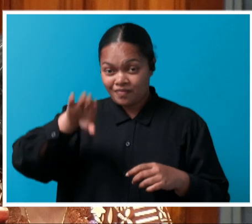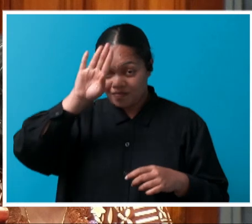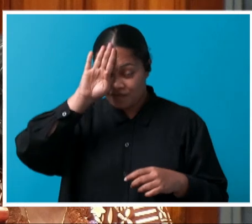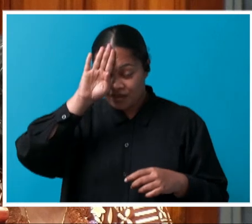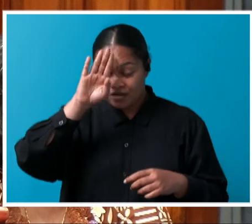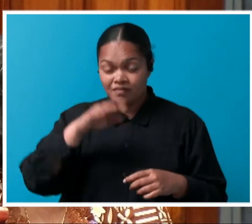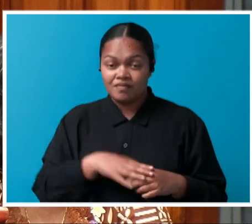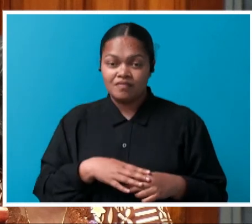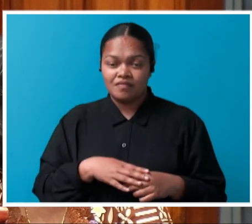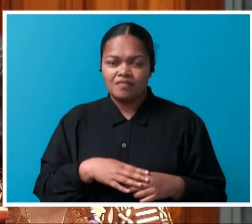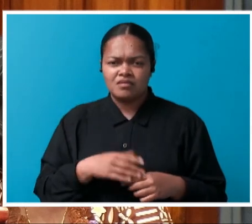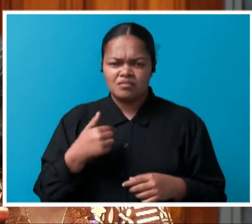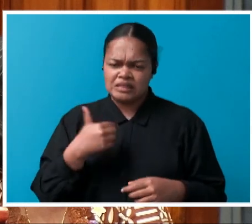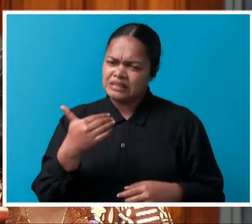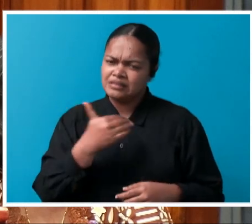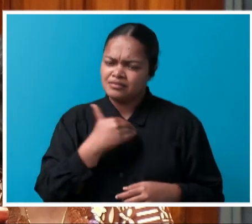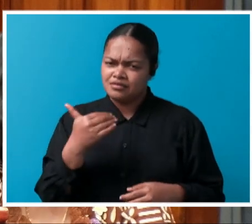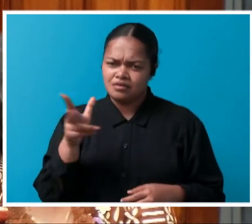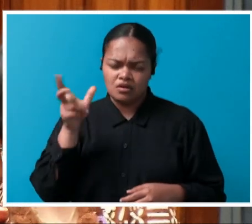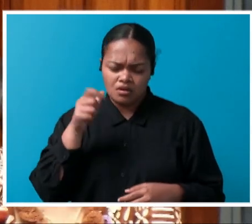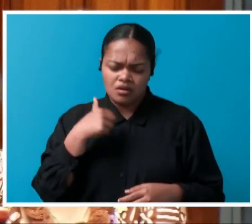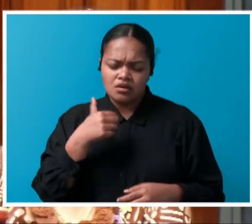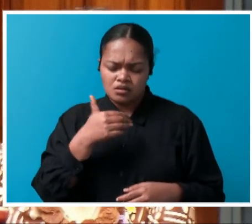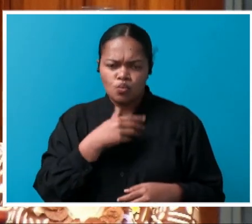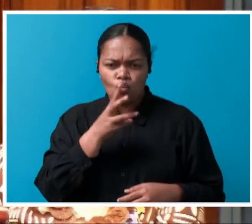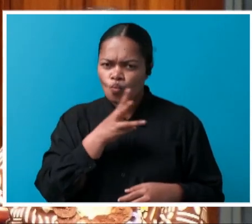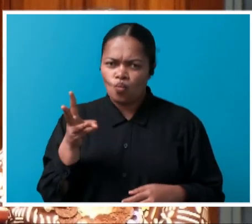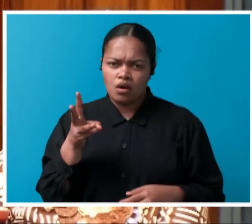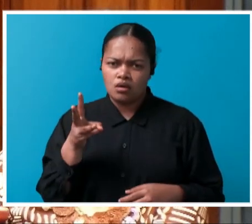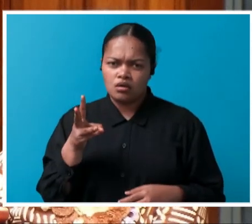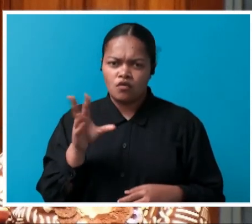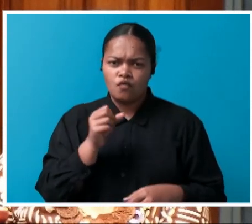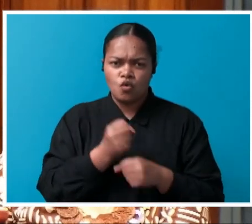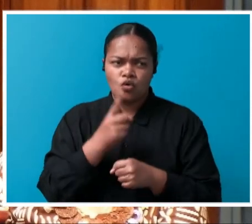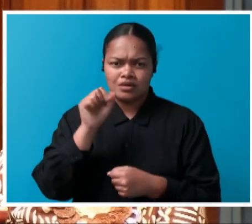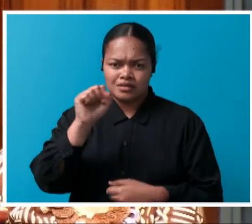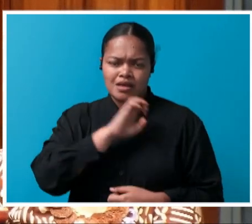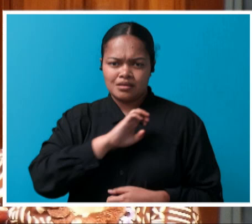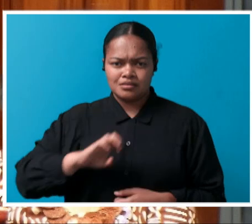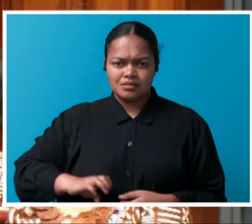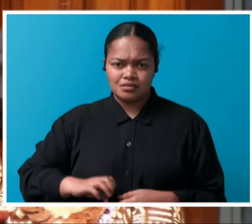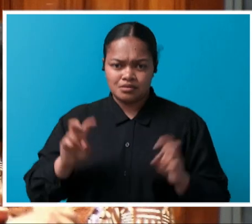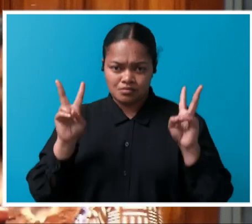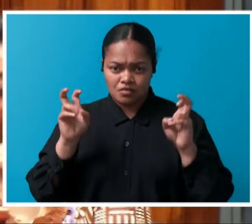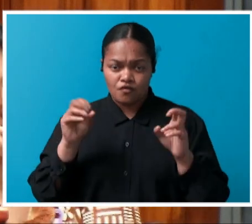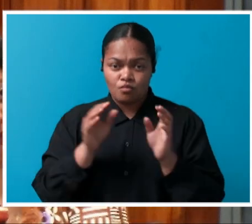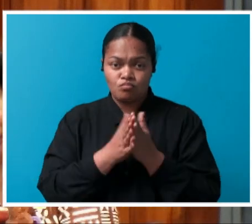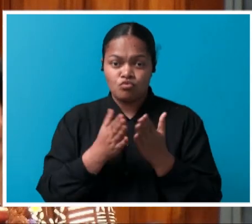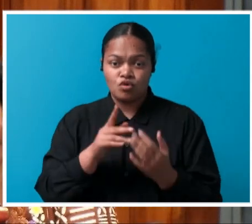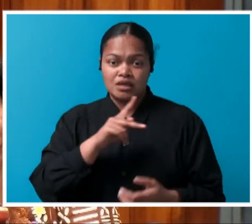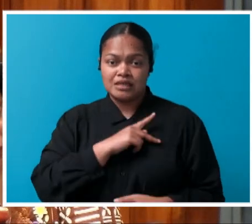was quite touched with the significance of the Word of God His Excellency quoted from the book of King